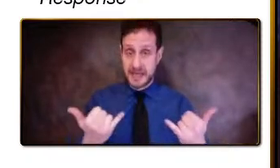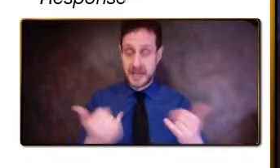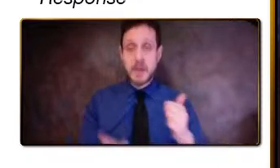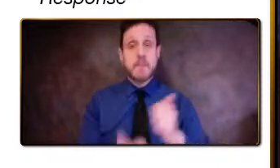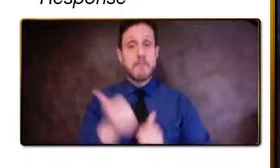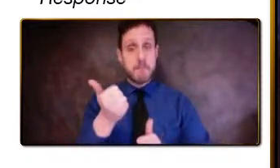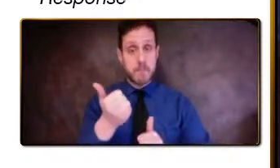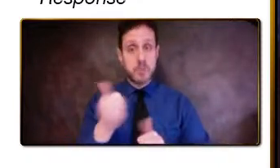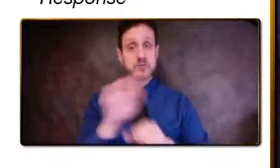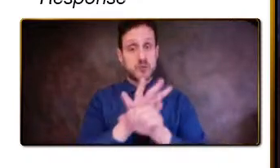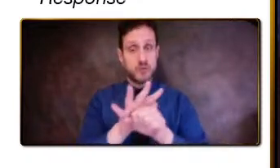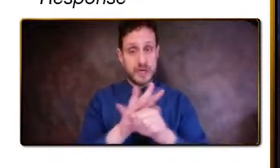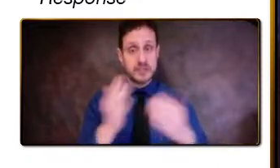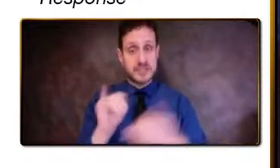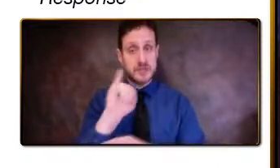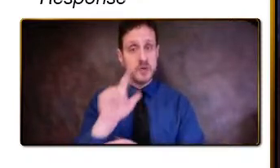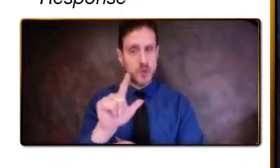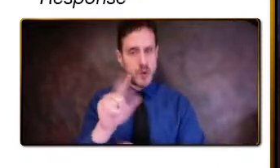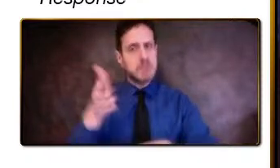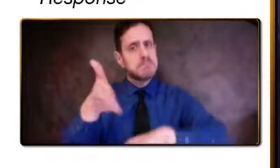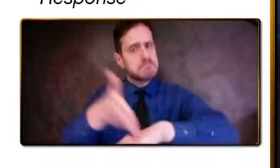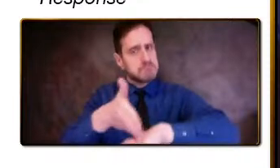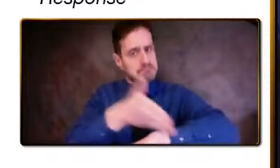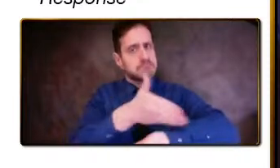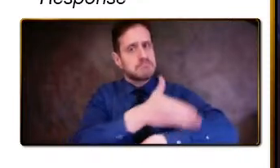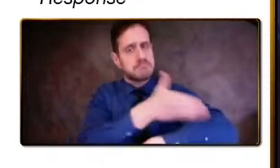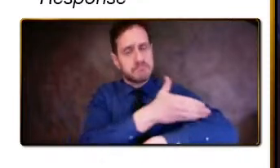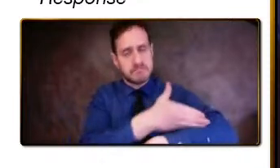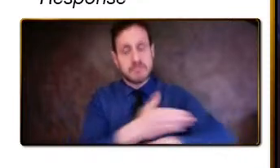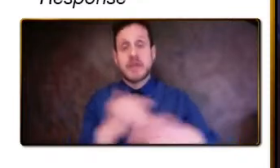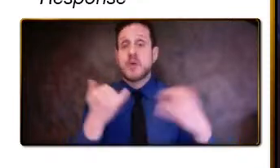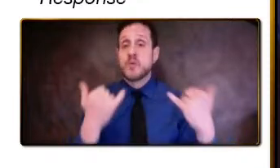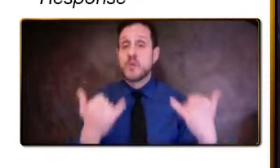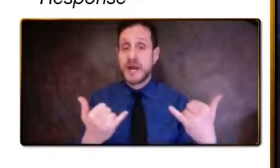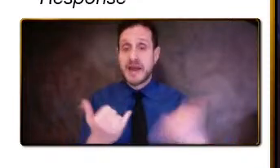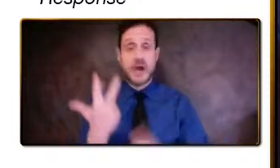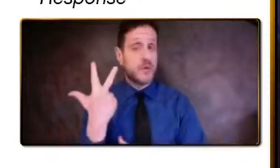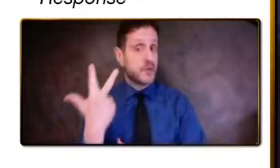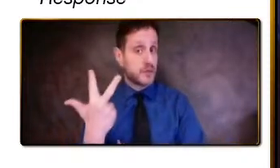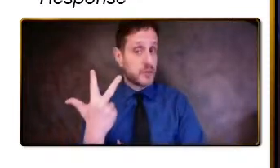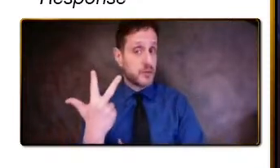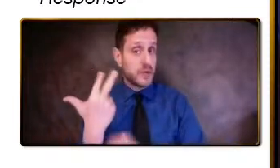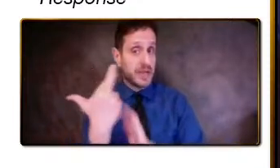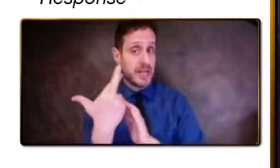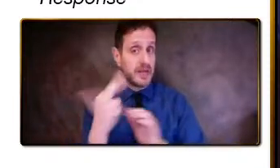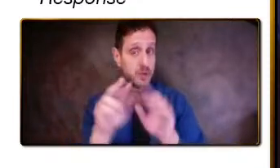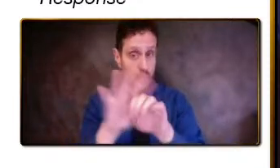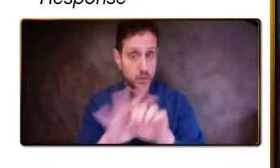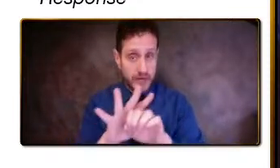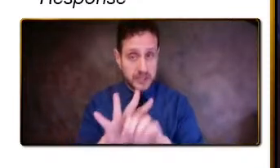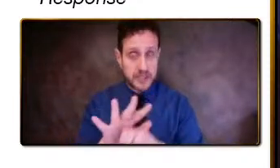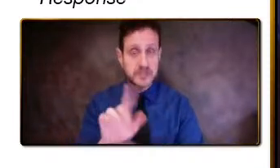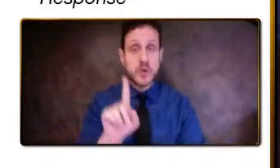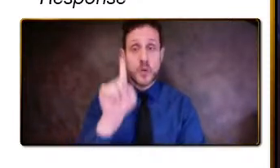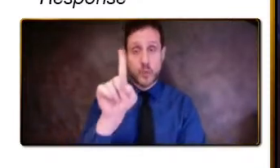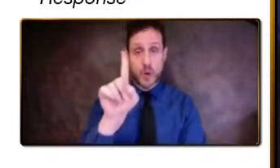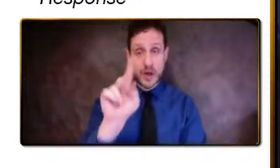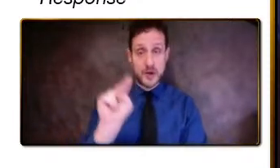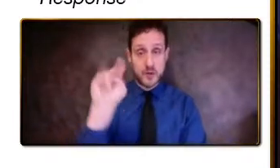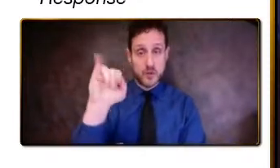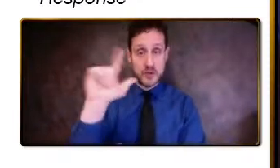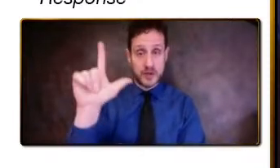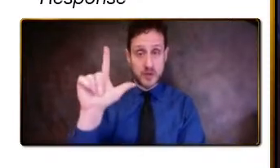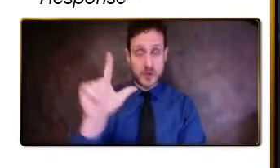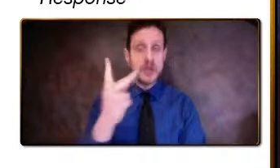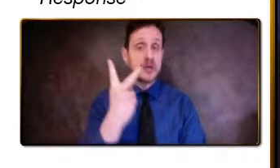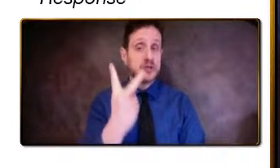good progress. Effective immediately, 3 regions, Region 1, Northern Illinois, Region 2,